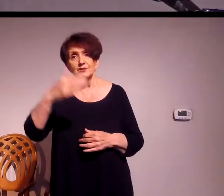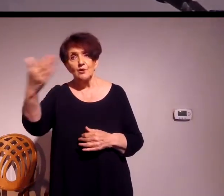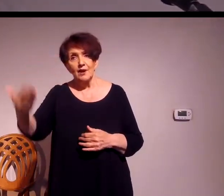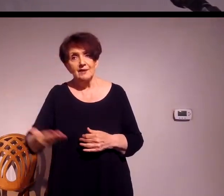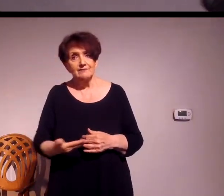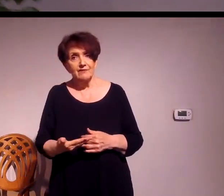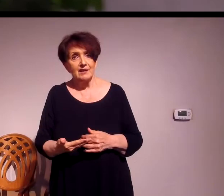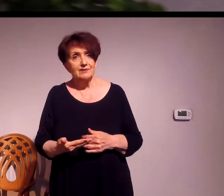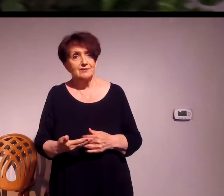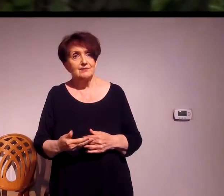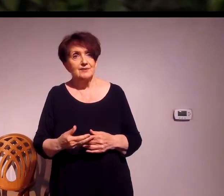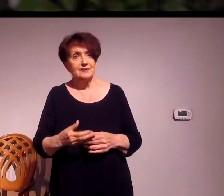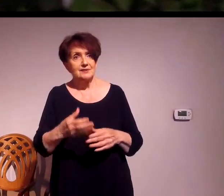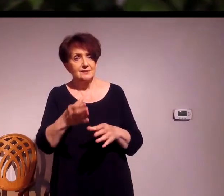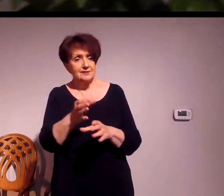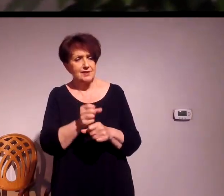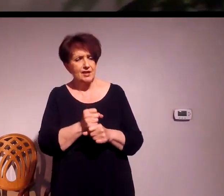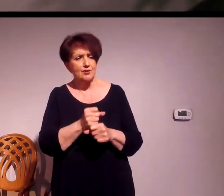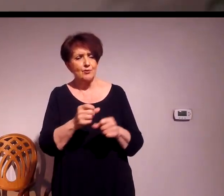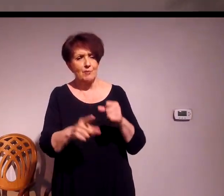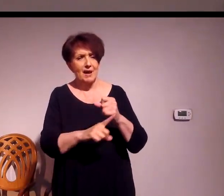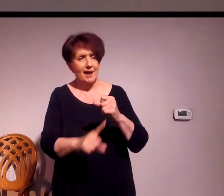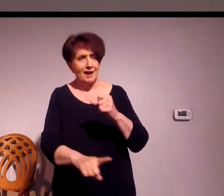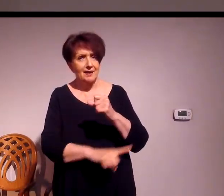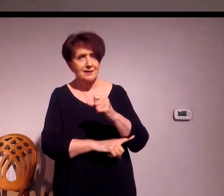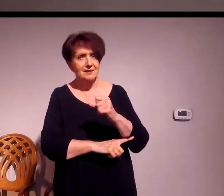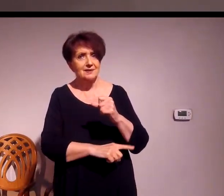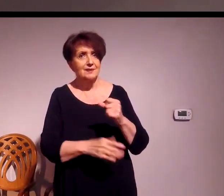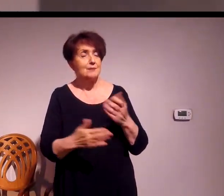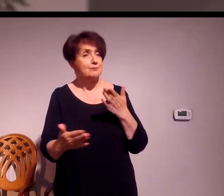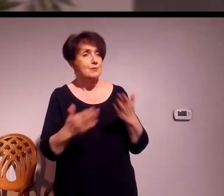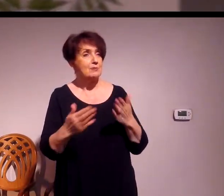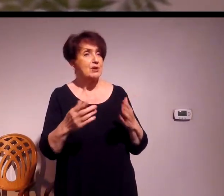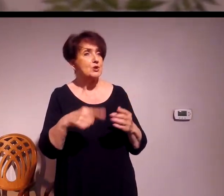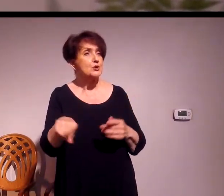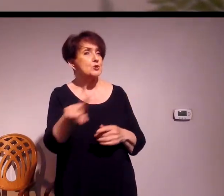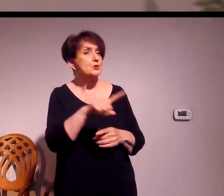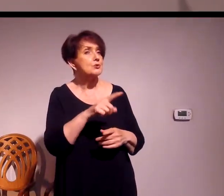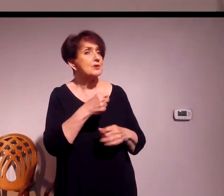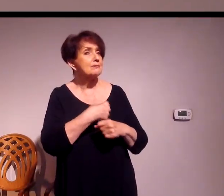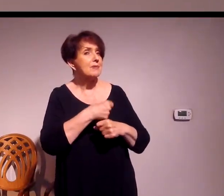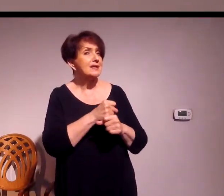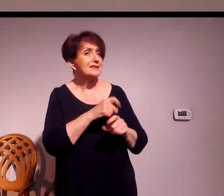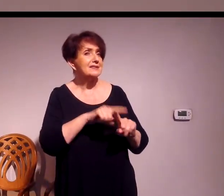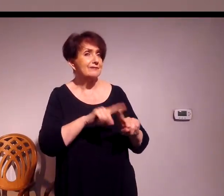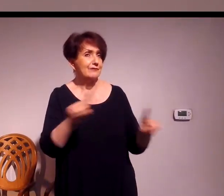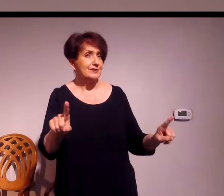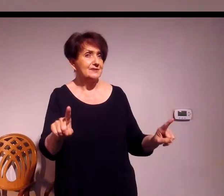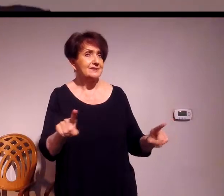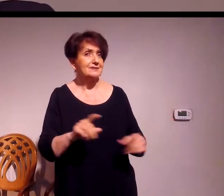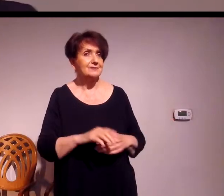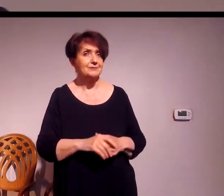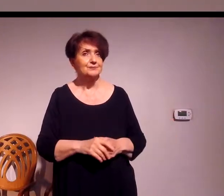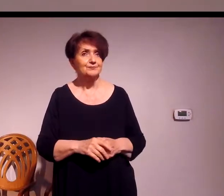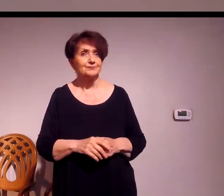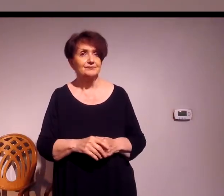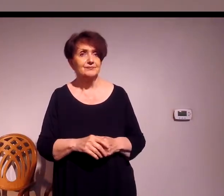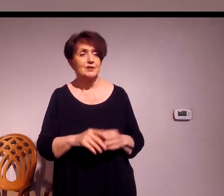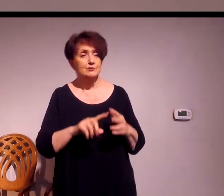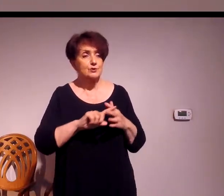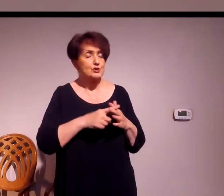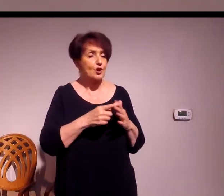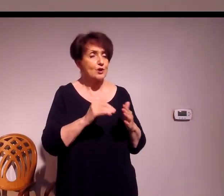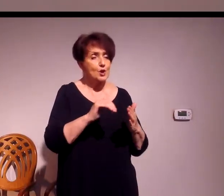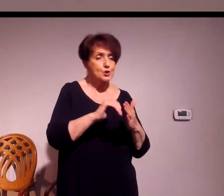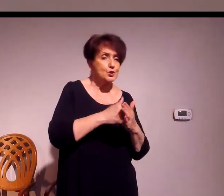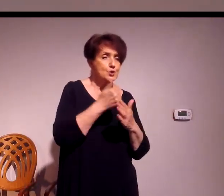your bag, and maybe you can make a difference. Maybe you can be the catalyst to a new thing, a new way